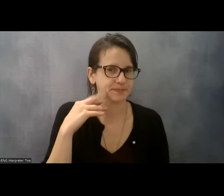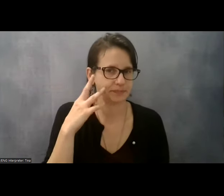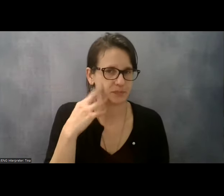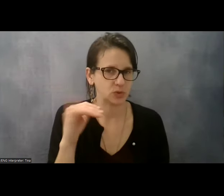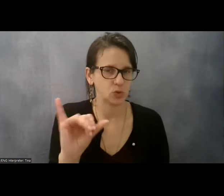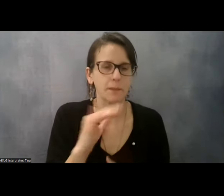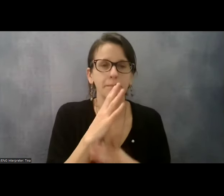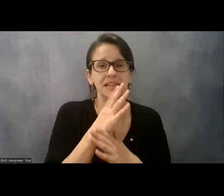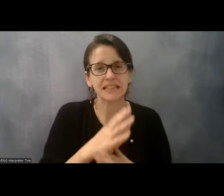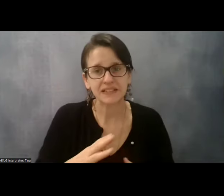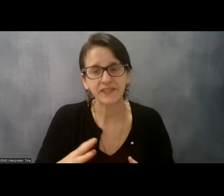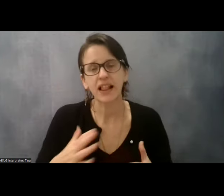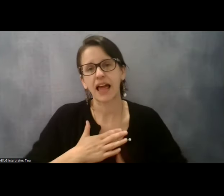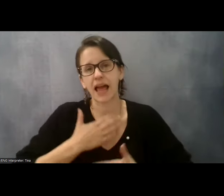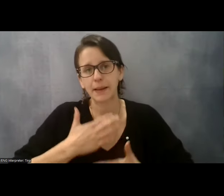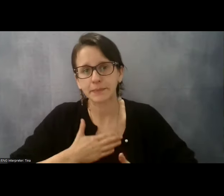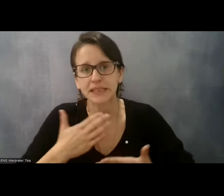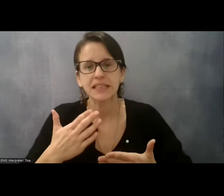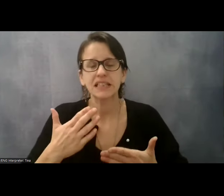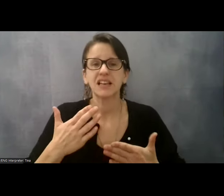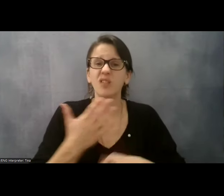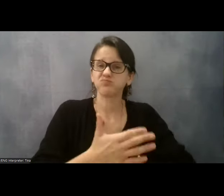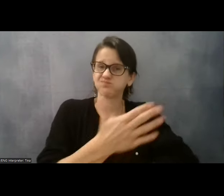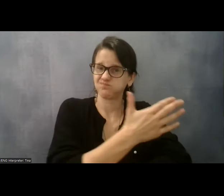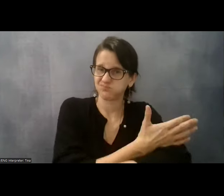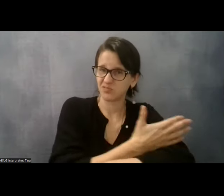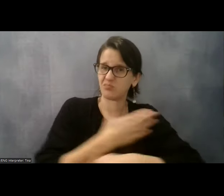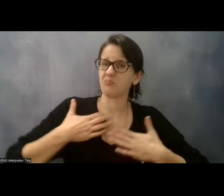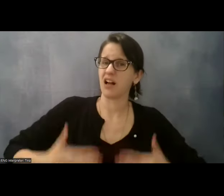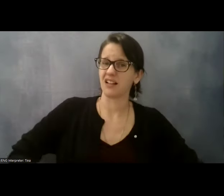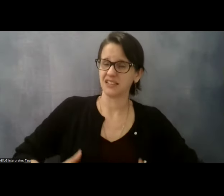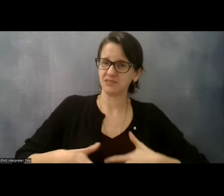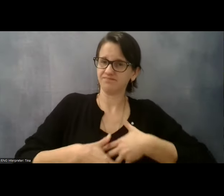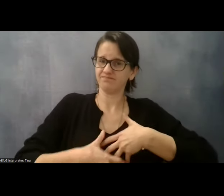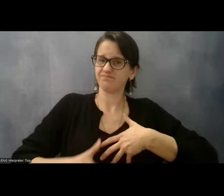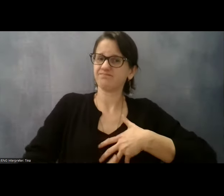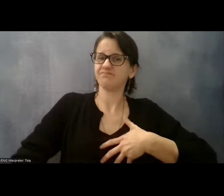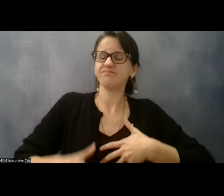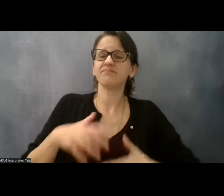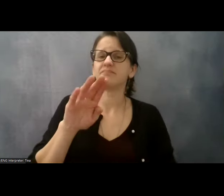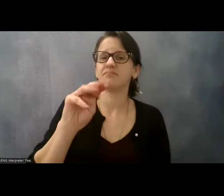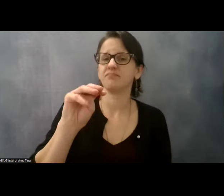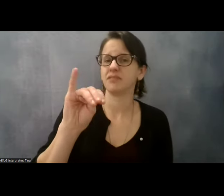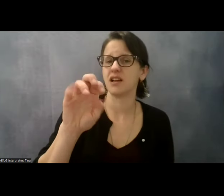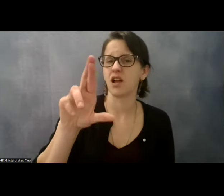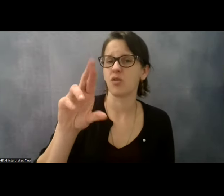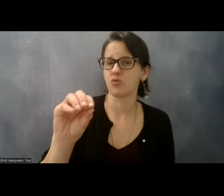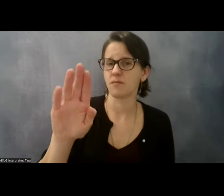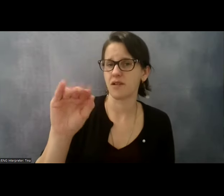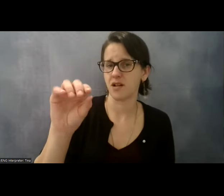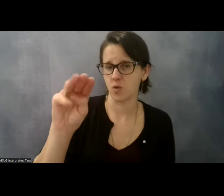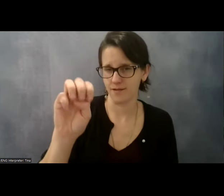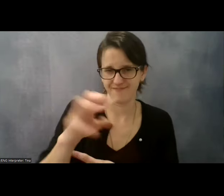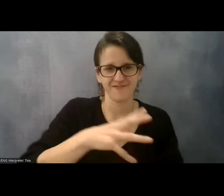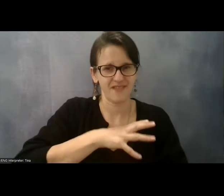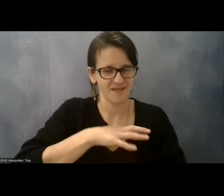and happy, enhancing the microbiome, can listen to the birds. Yes. About the microbiome, when you get your hands